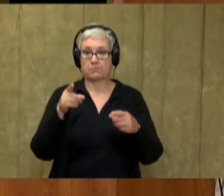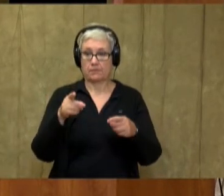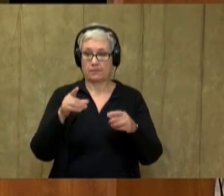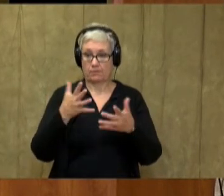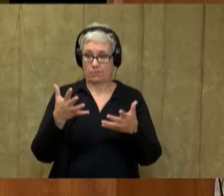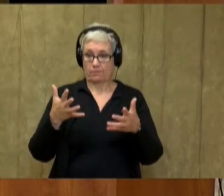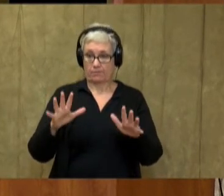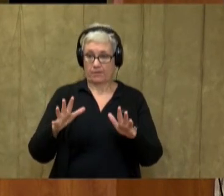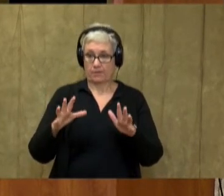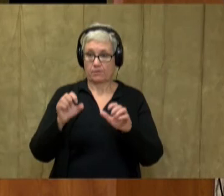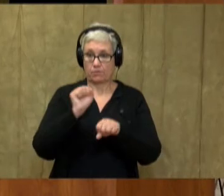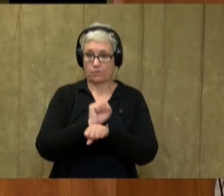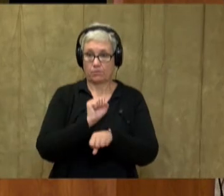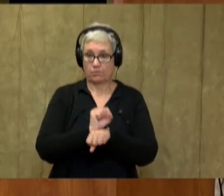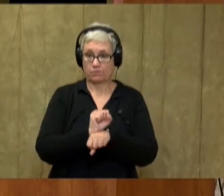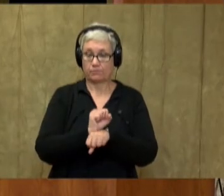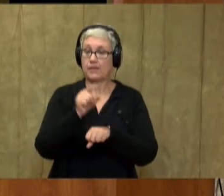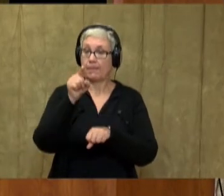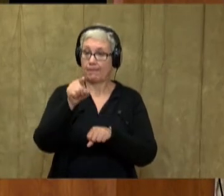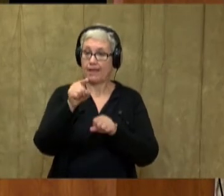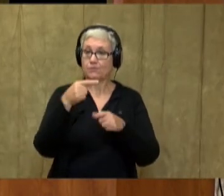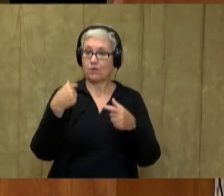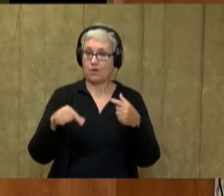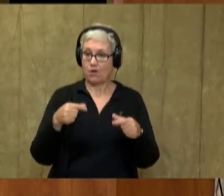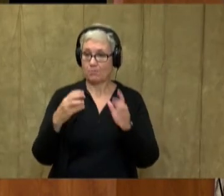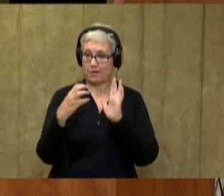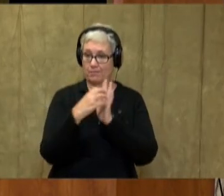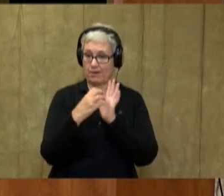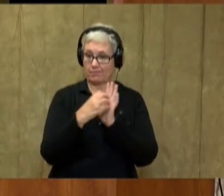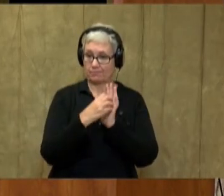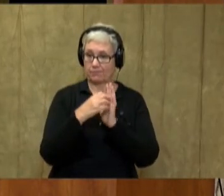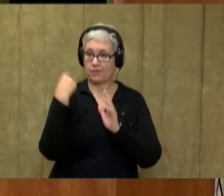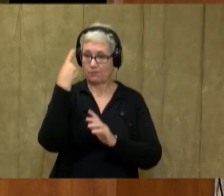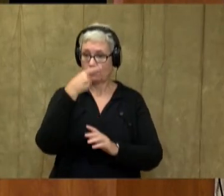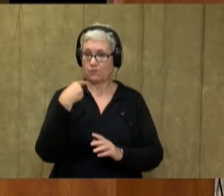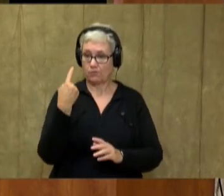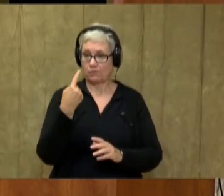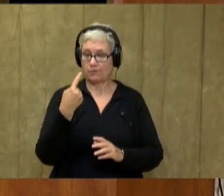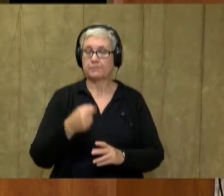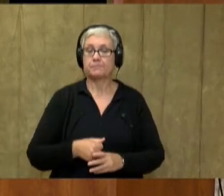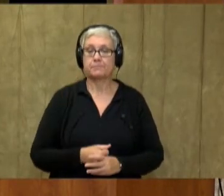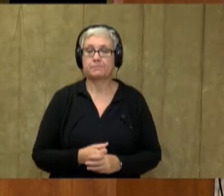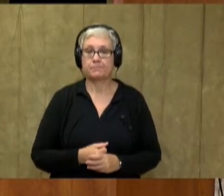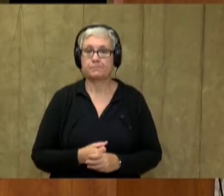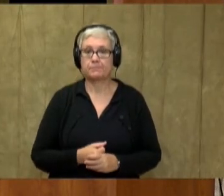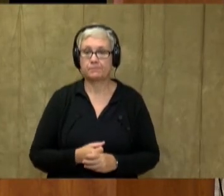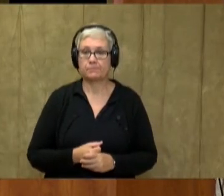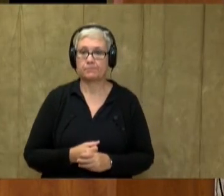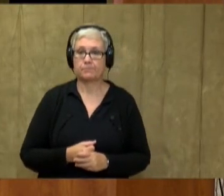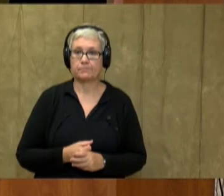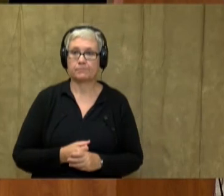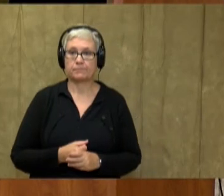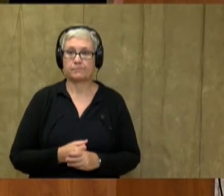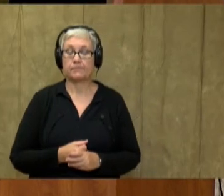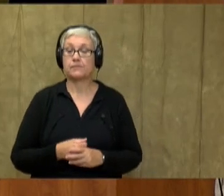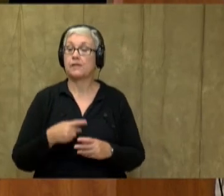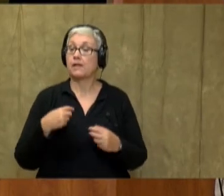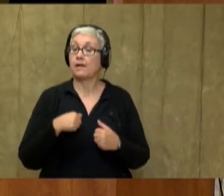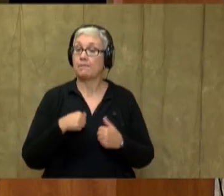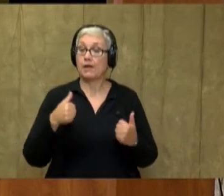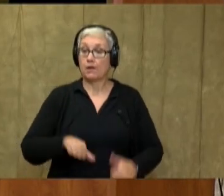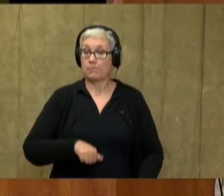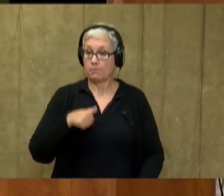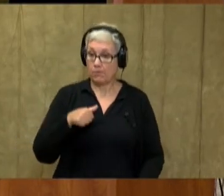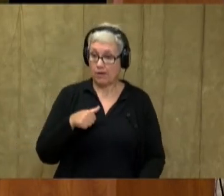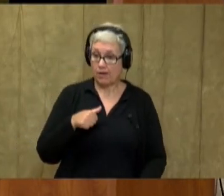we have done today, what our argumentative paragraph should actually look like. I'm very proud of you guys.